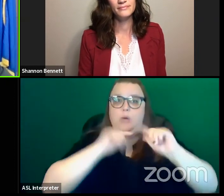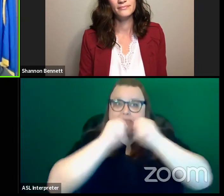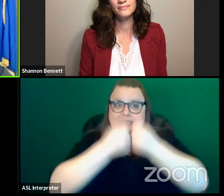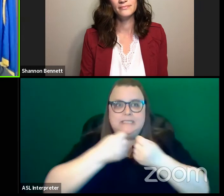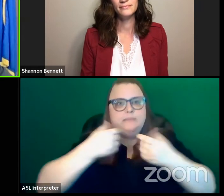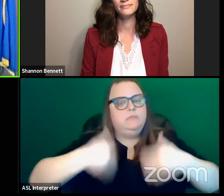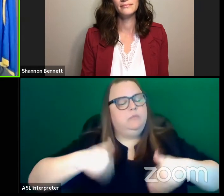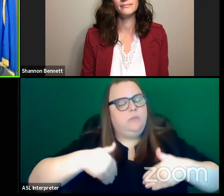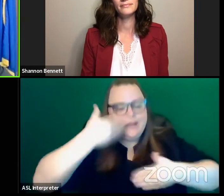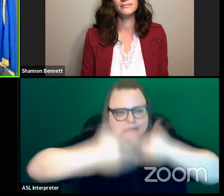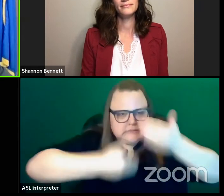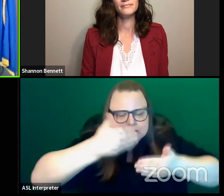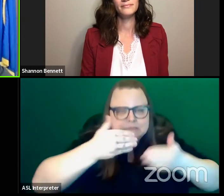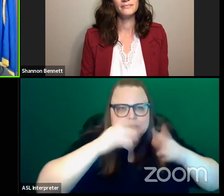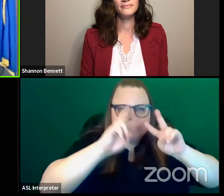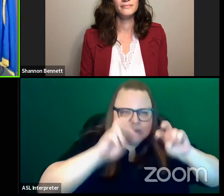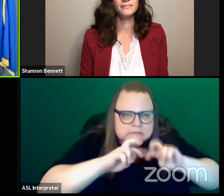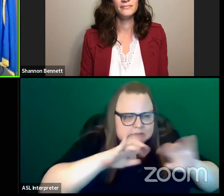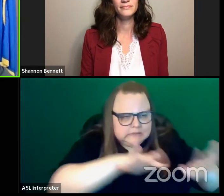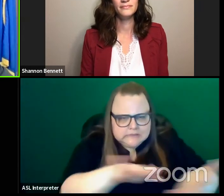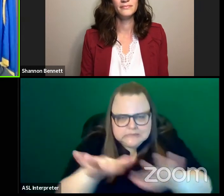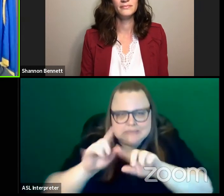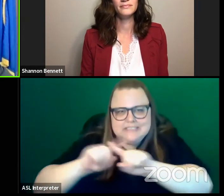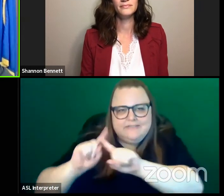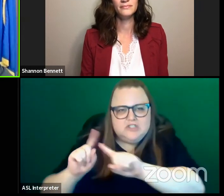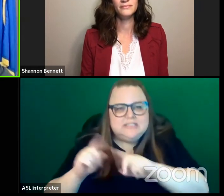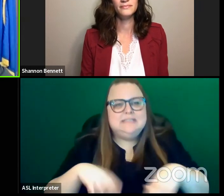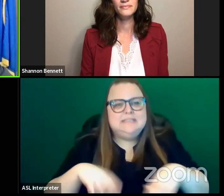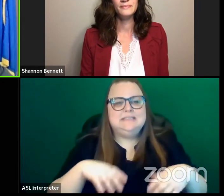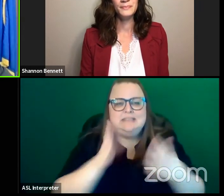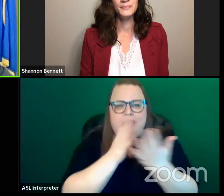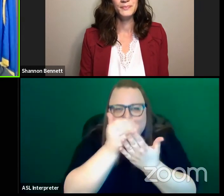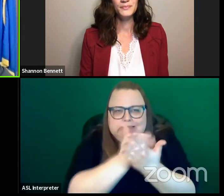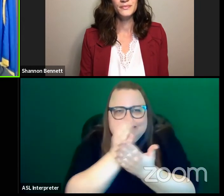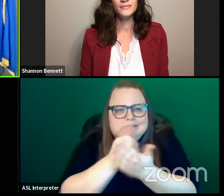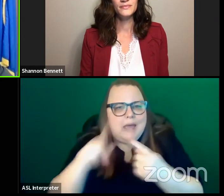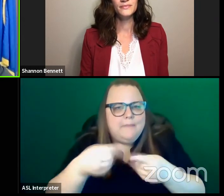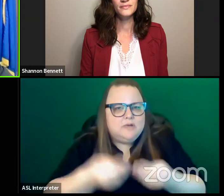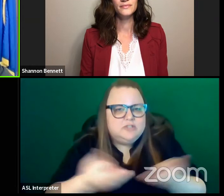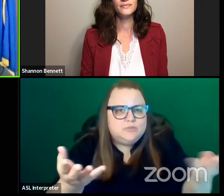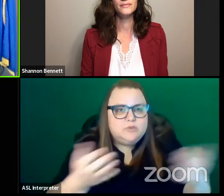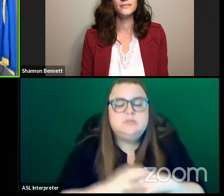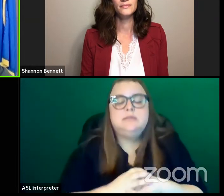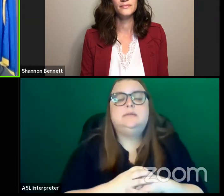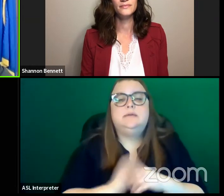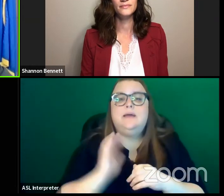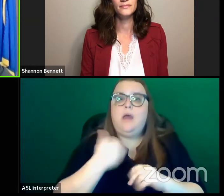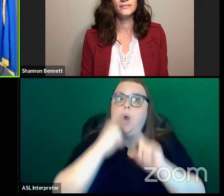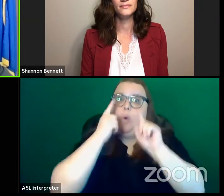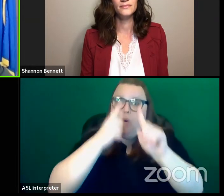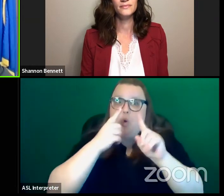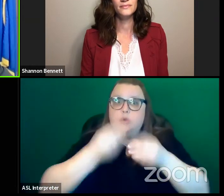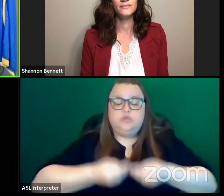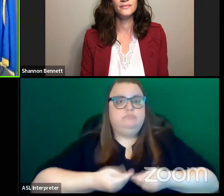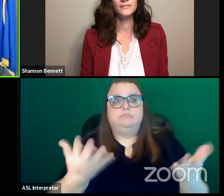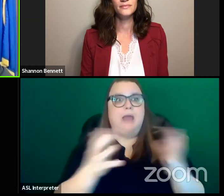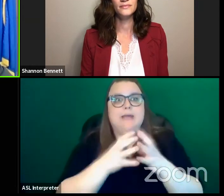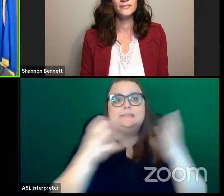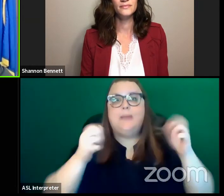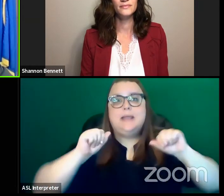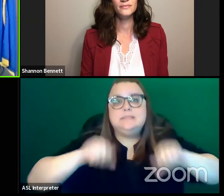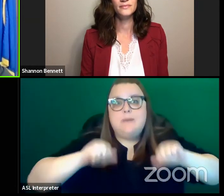differences, these intricacies of the distribution. And it's our goal to get as many vaccines available as we can get and